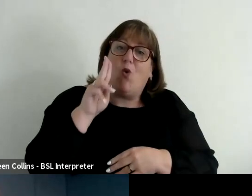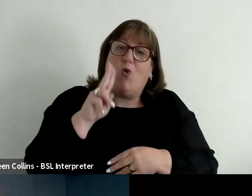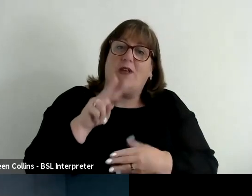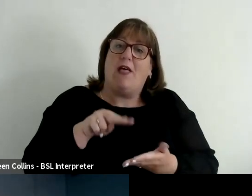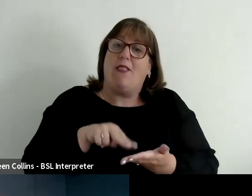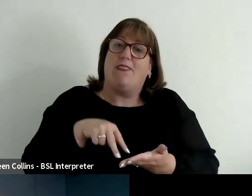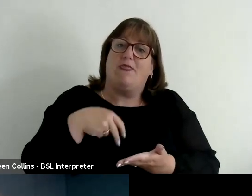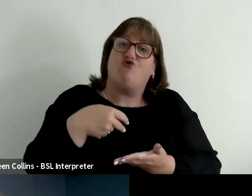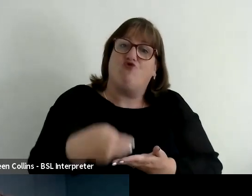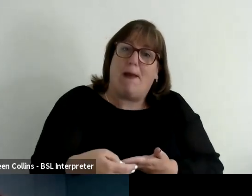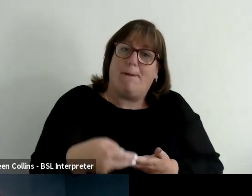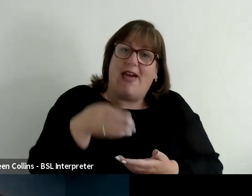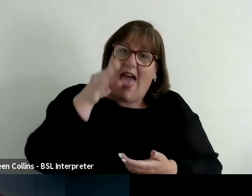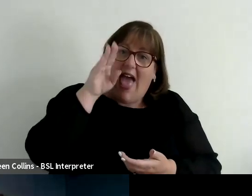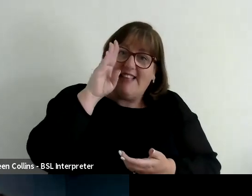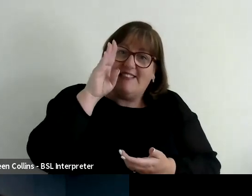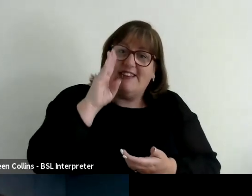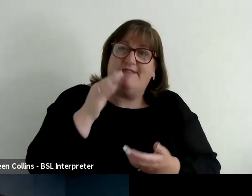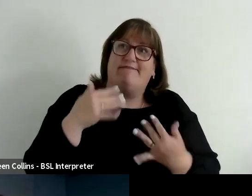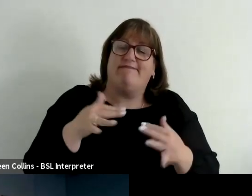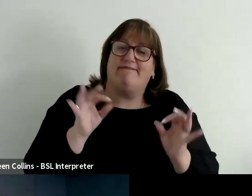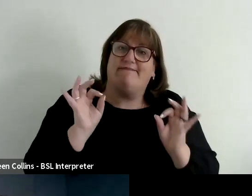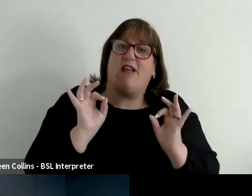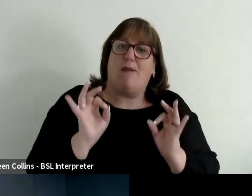4. She's amazing. She's somebody that started her